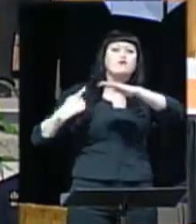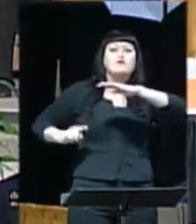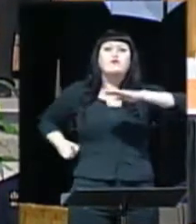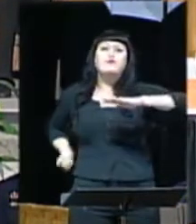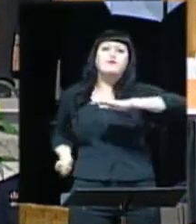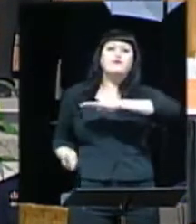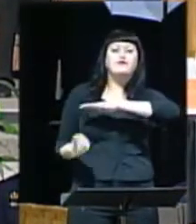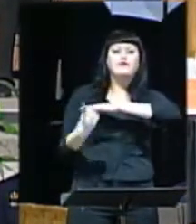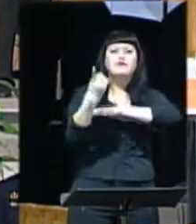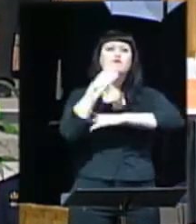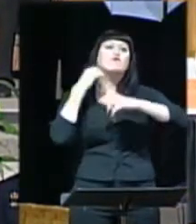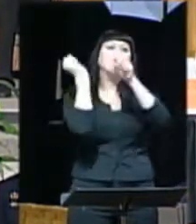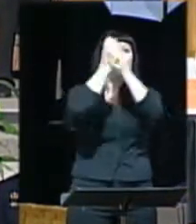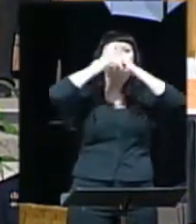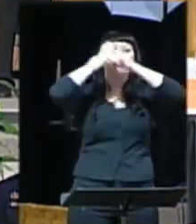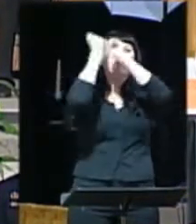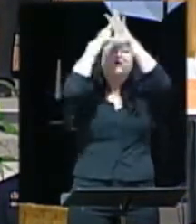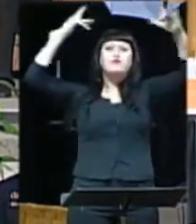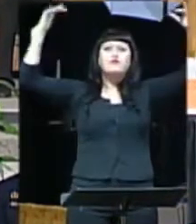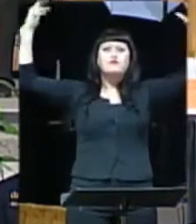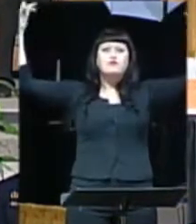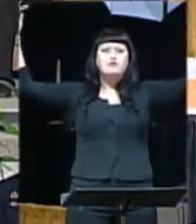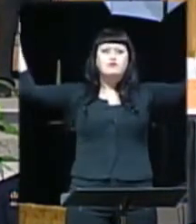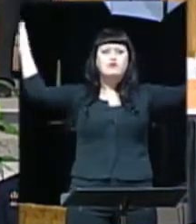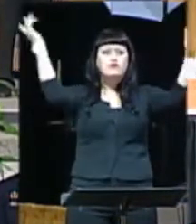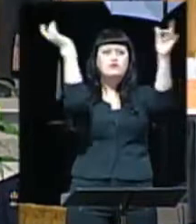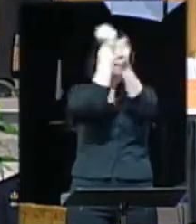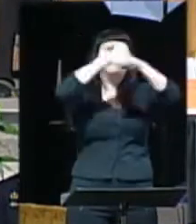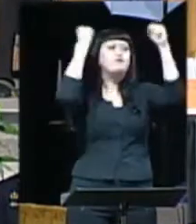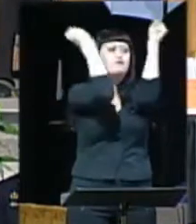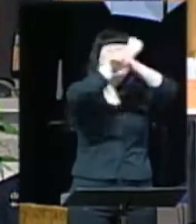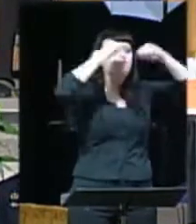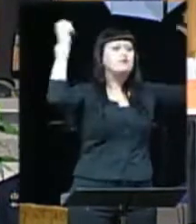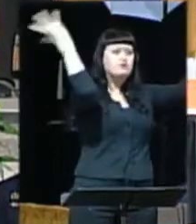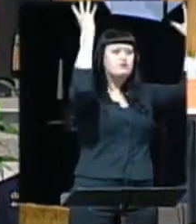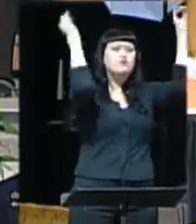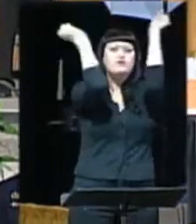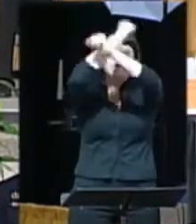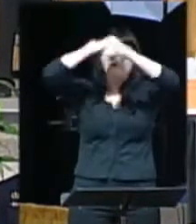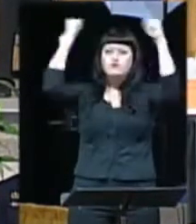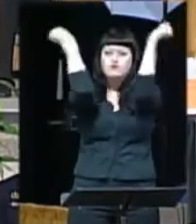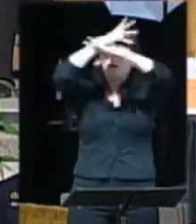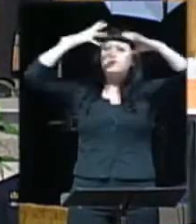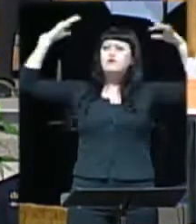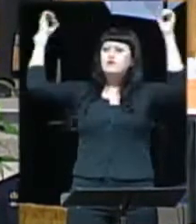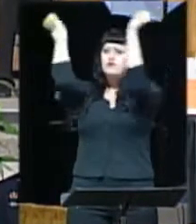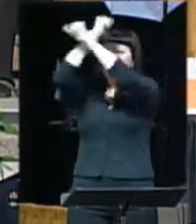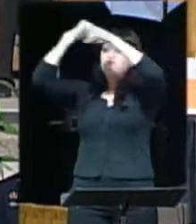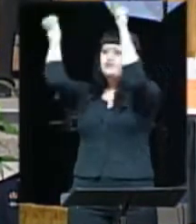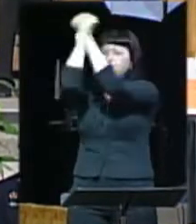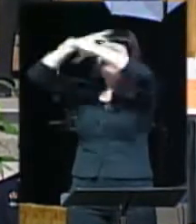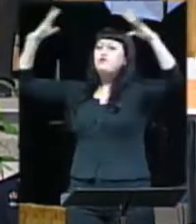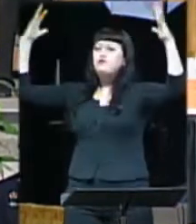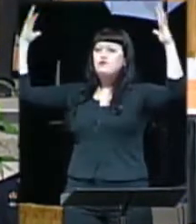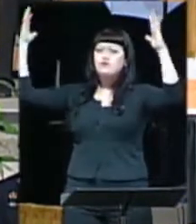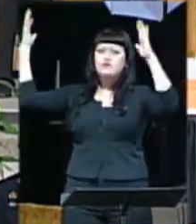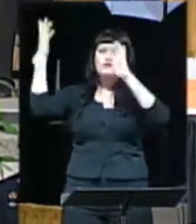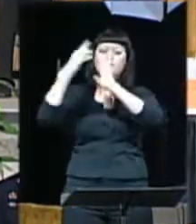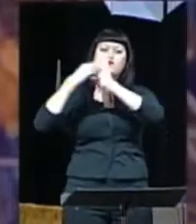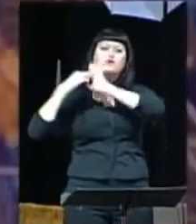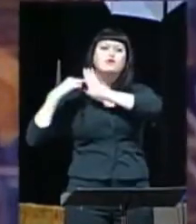the rocket's red glare, the bombs bursting